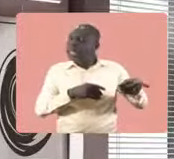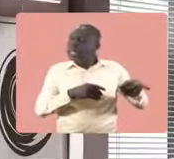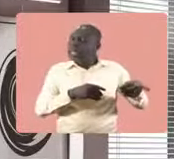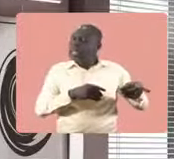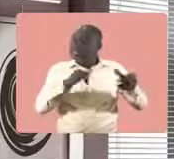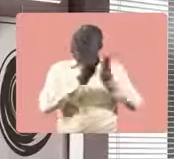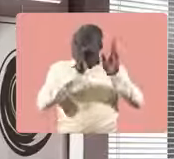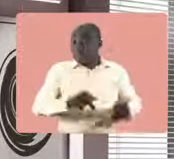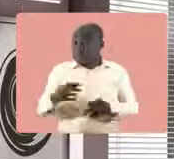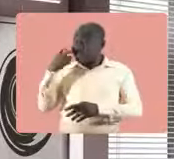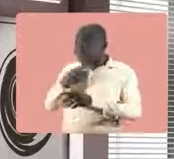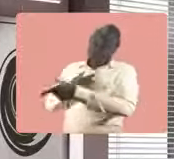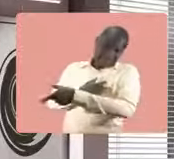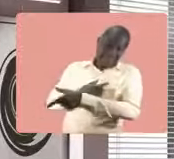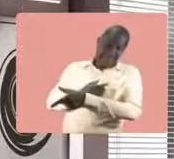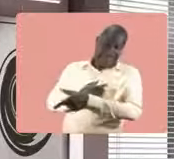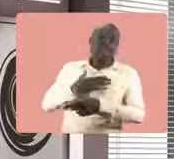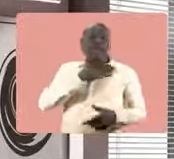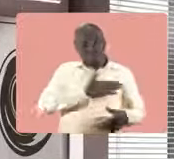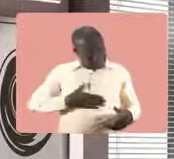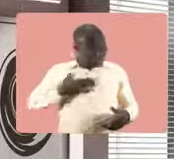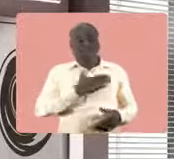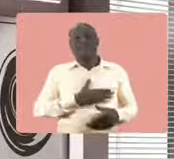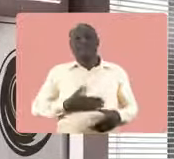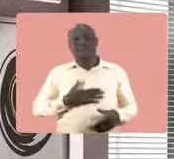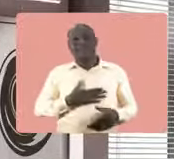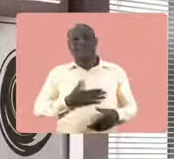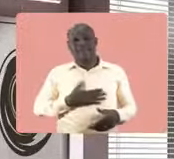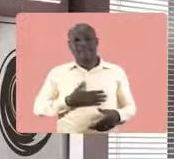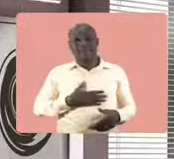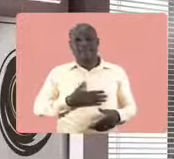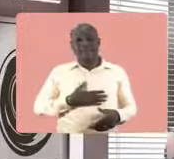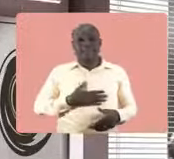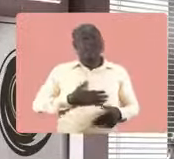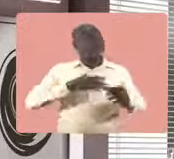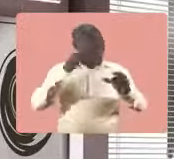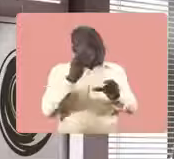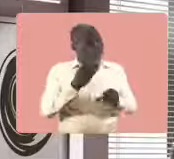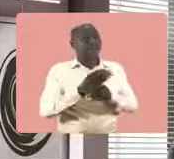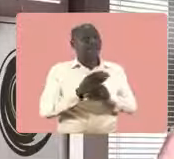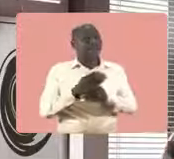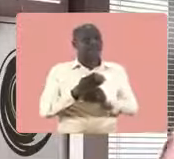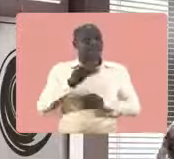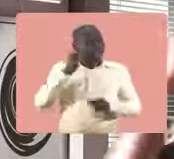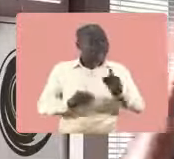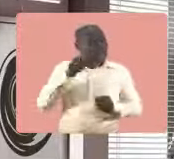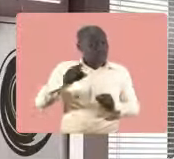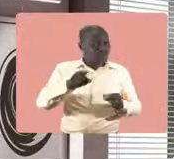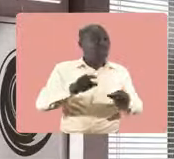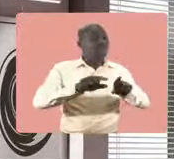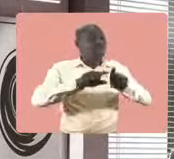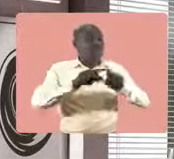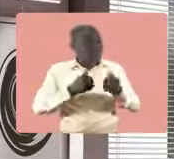ama no ono ananum odapopa ahutie men hwe awrehosam wo kodi party ya